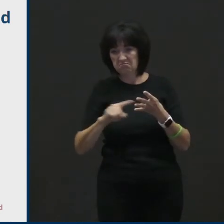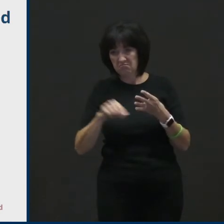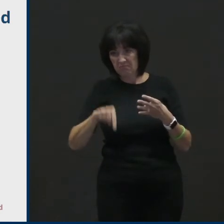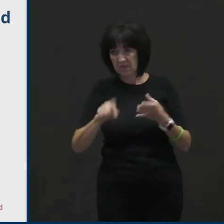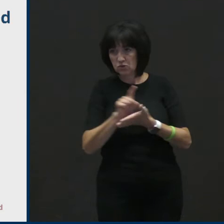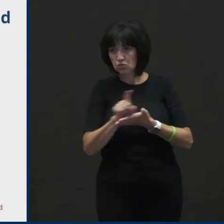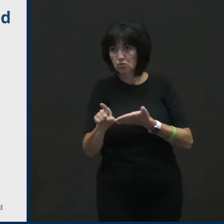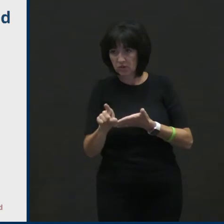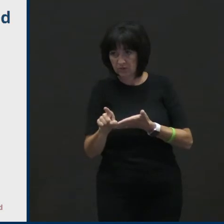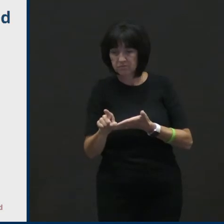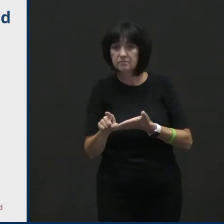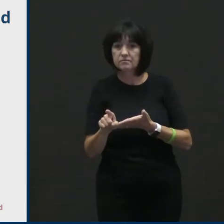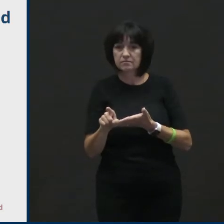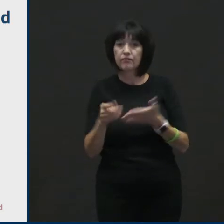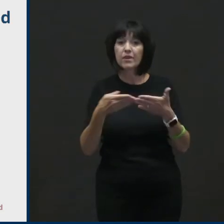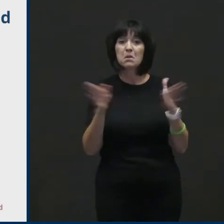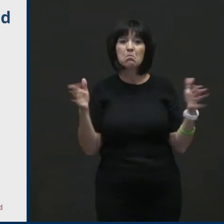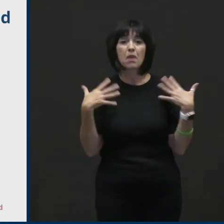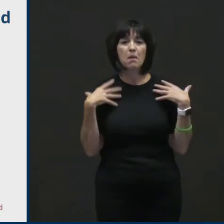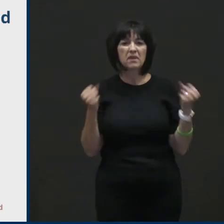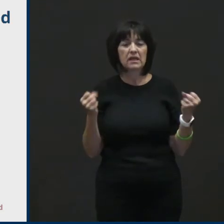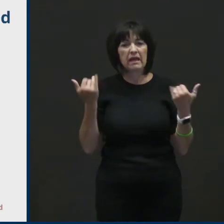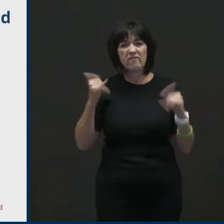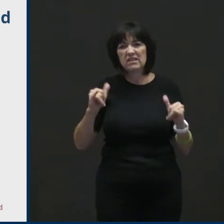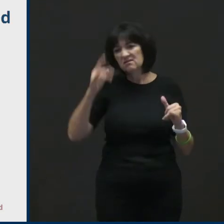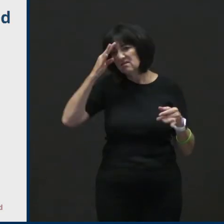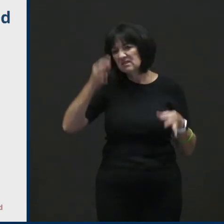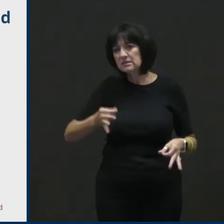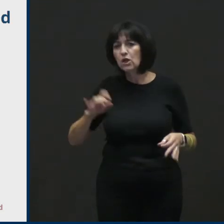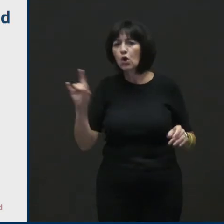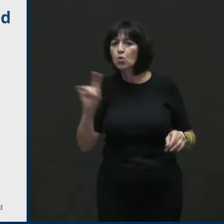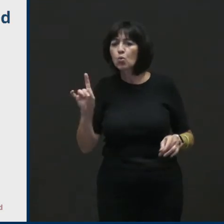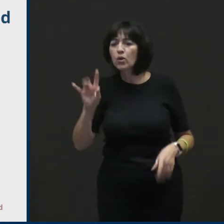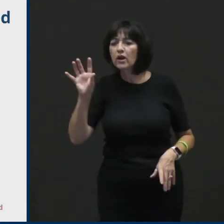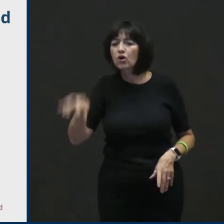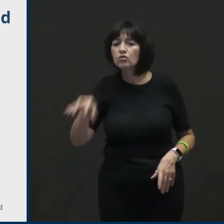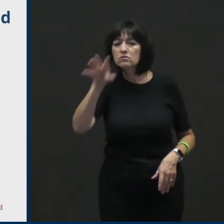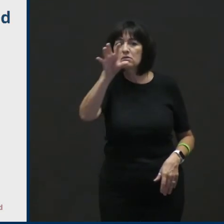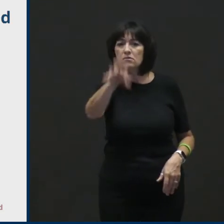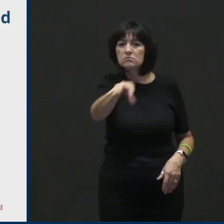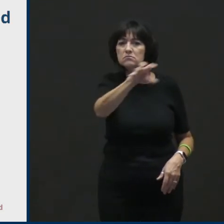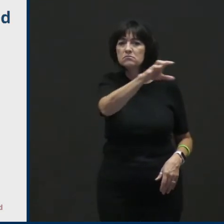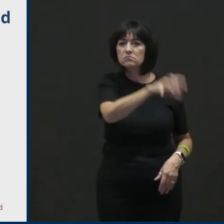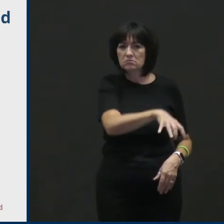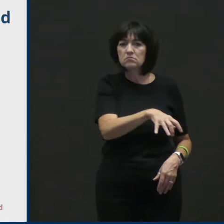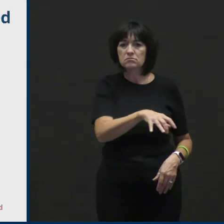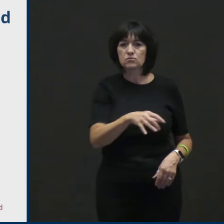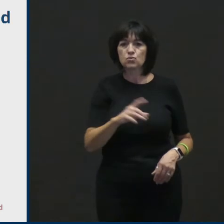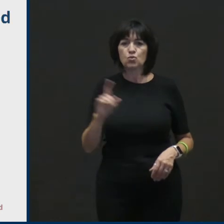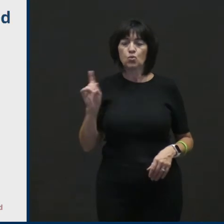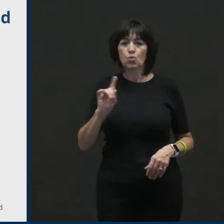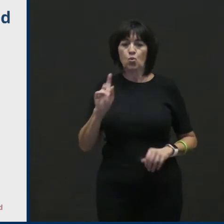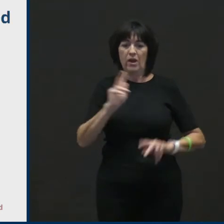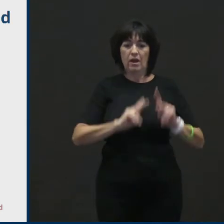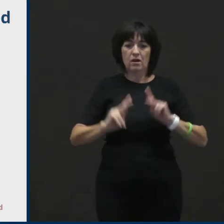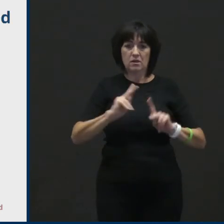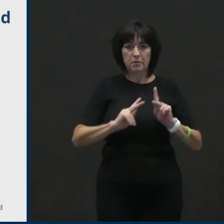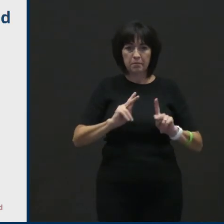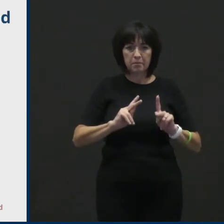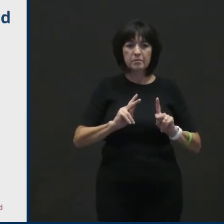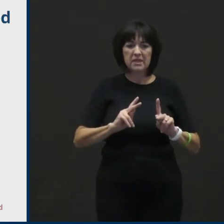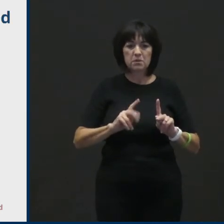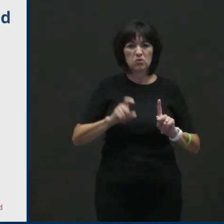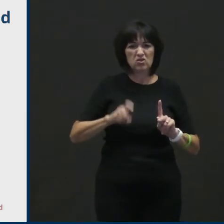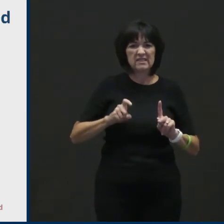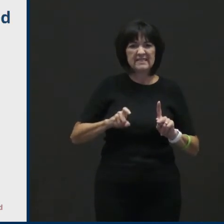is finalizing kind of where those stores are going to be. We're looking at the data, where are people under testing, where do we